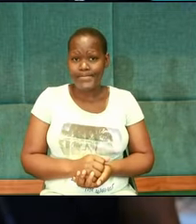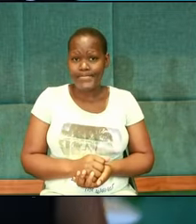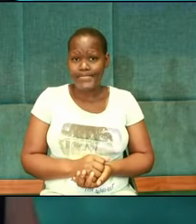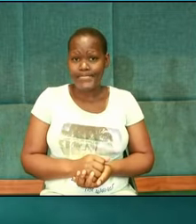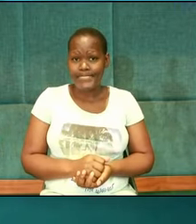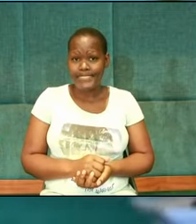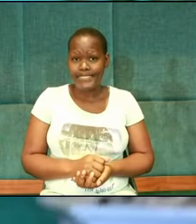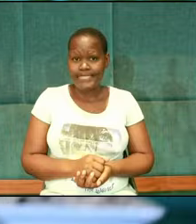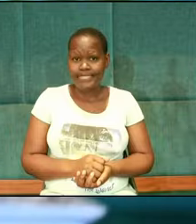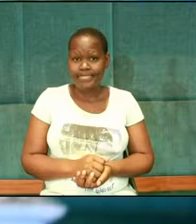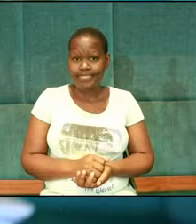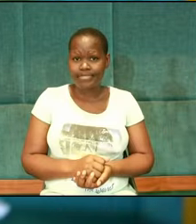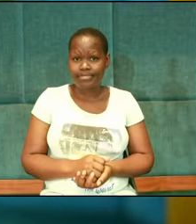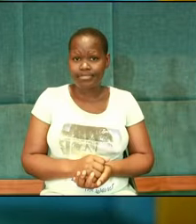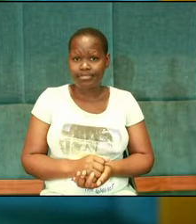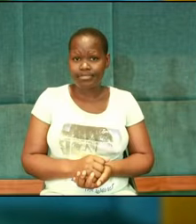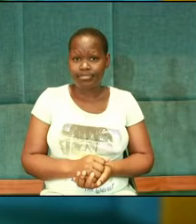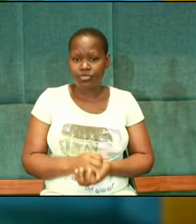These days, it's like it's normal.